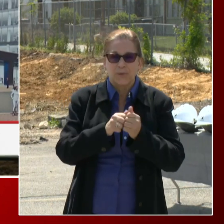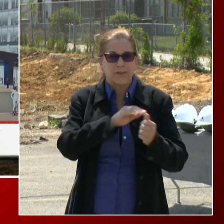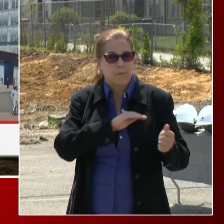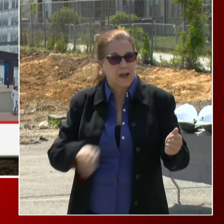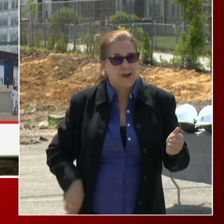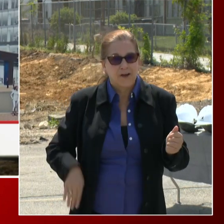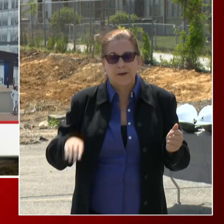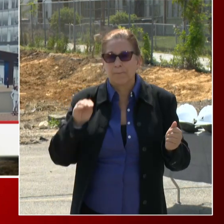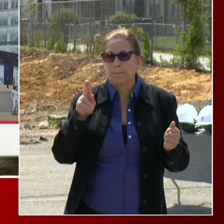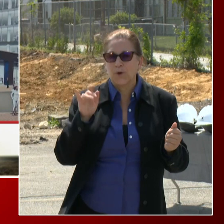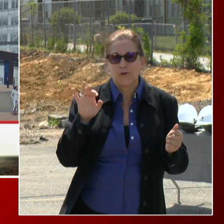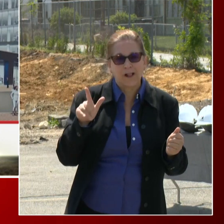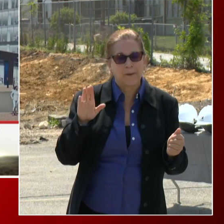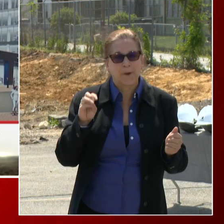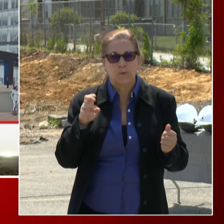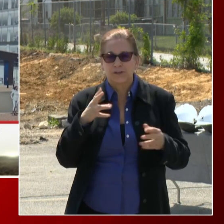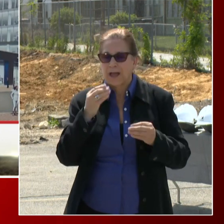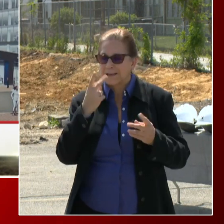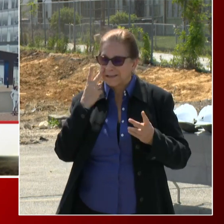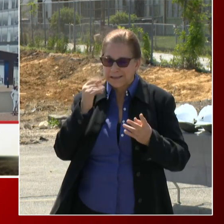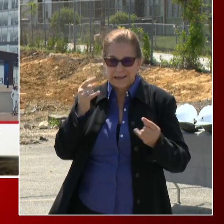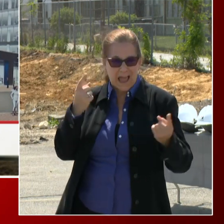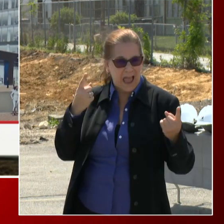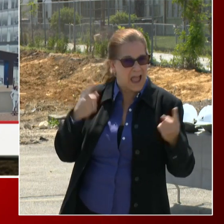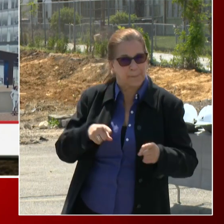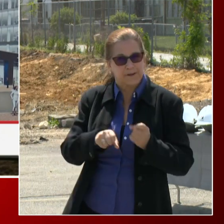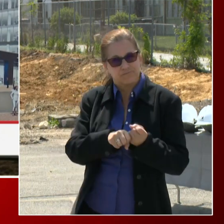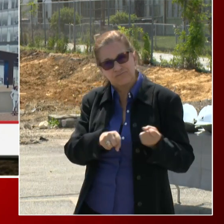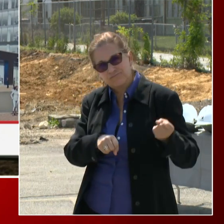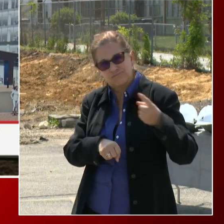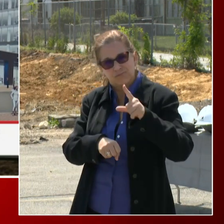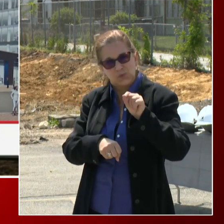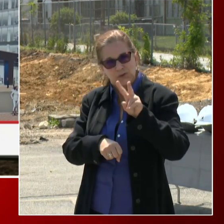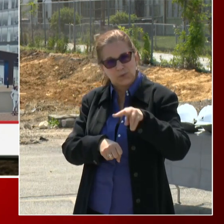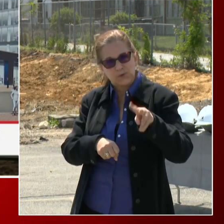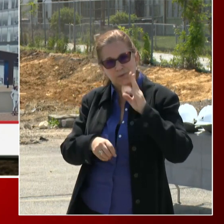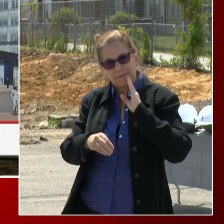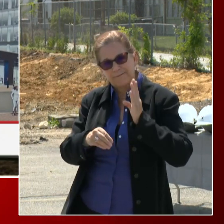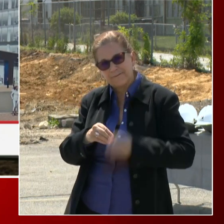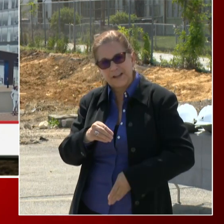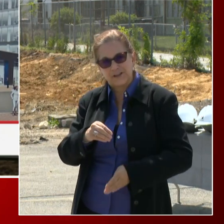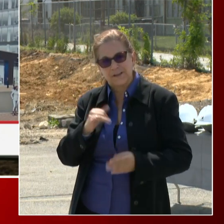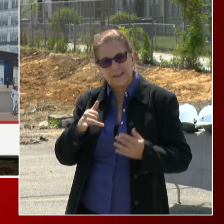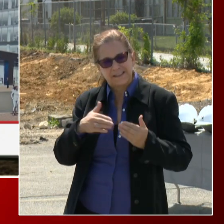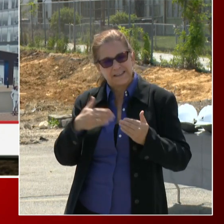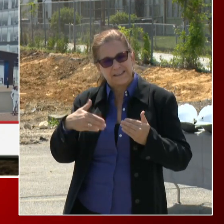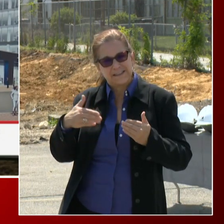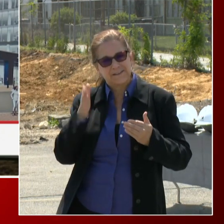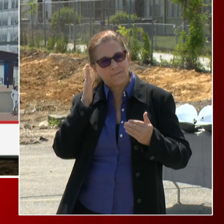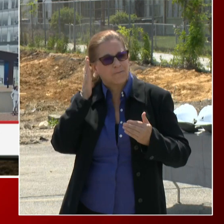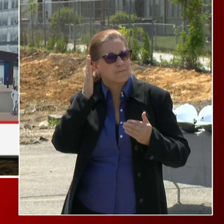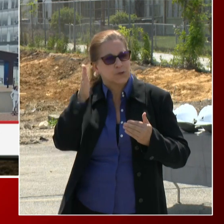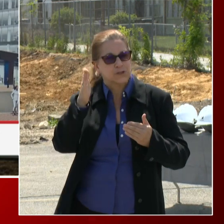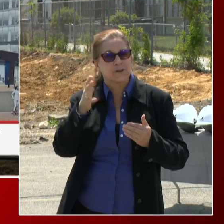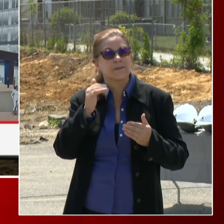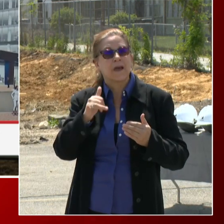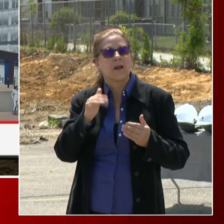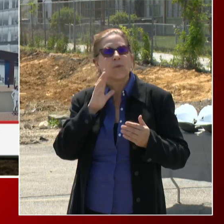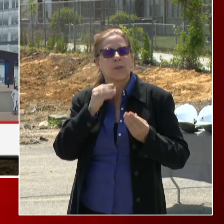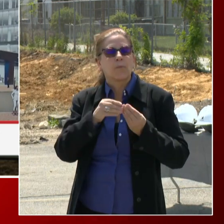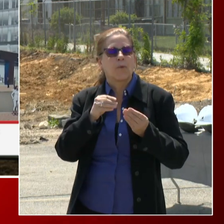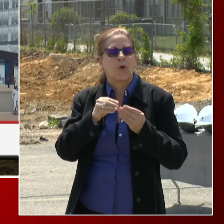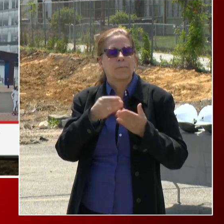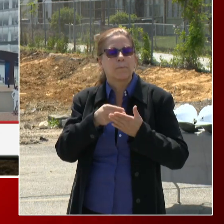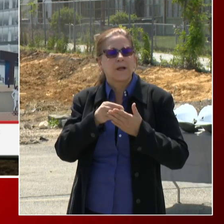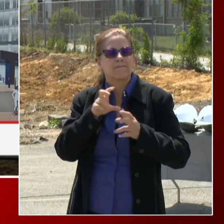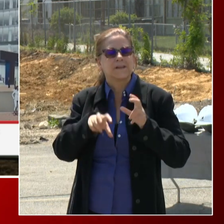able to do to make this happen. And I'm looking forward to the acceleration of additional economic development opportunities right here in Ward